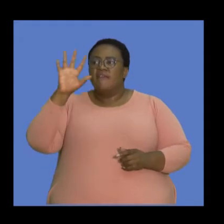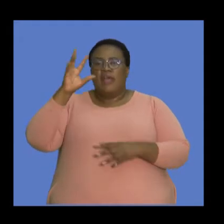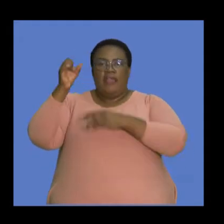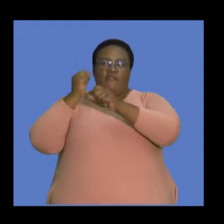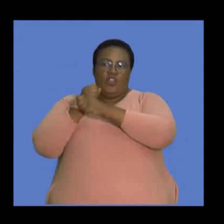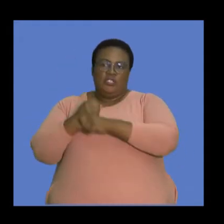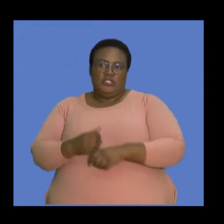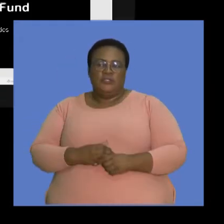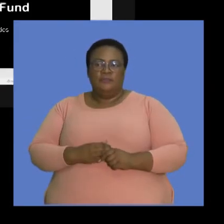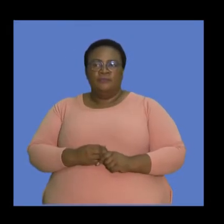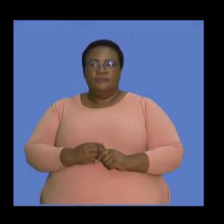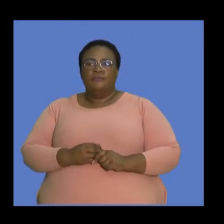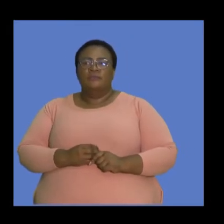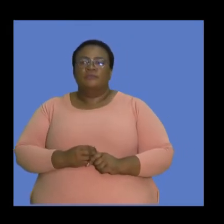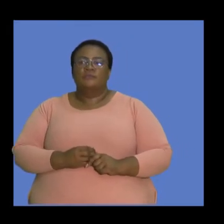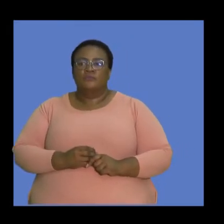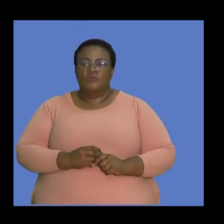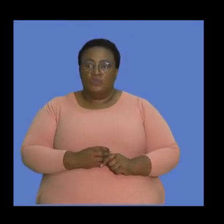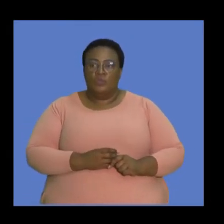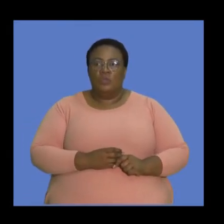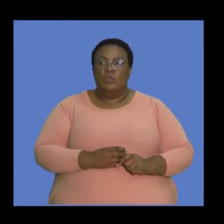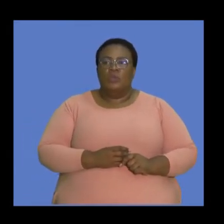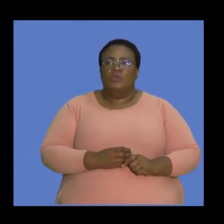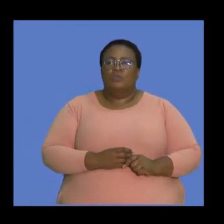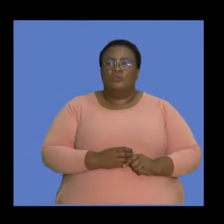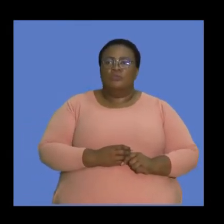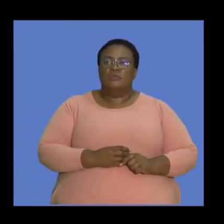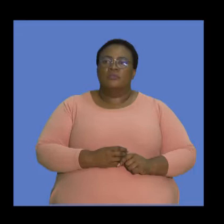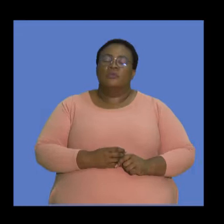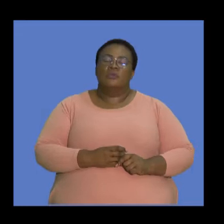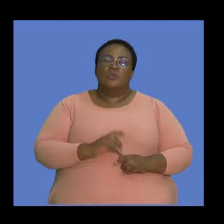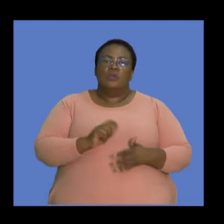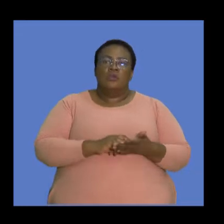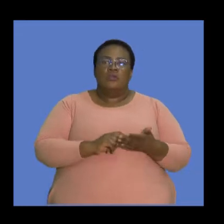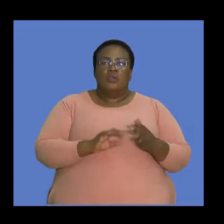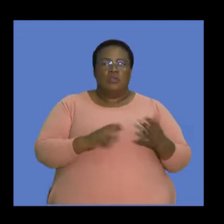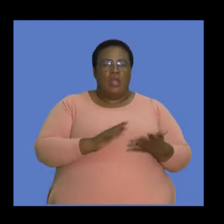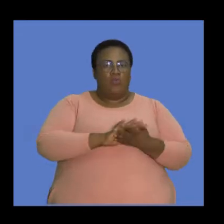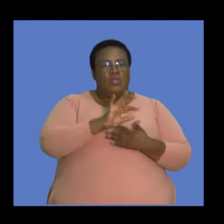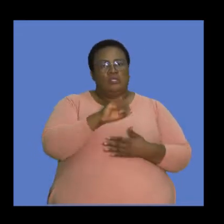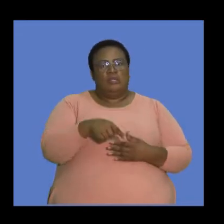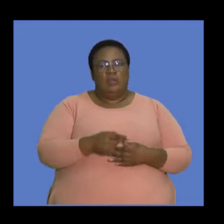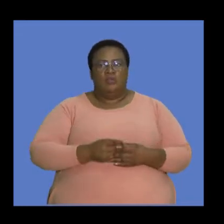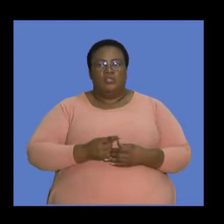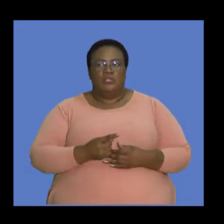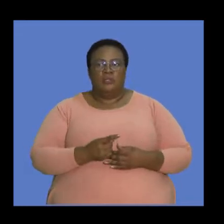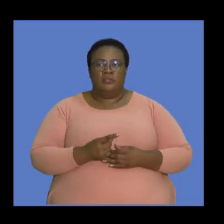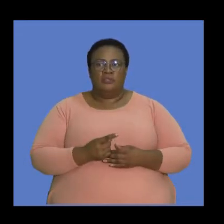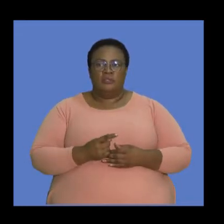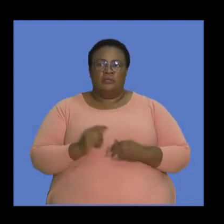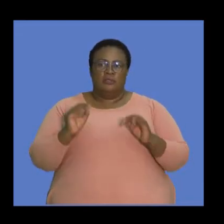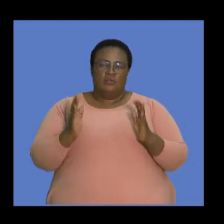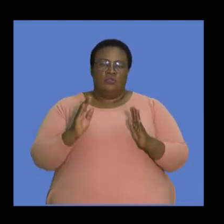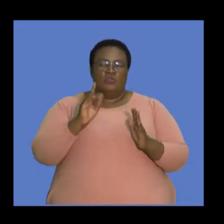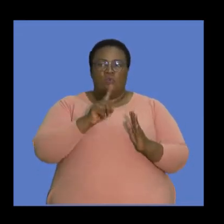years. Now, if you want to calculate this, it's going to be 13,000